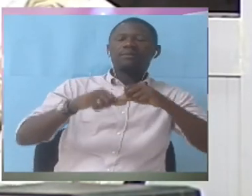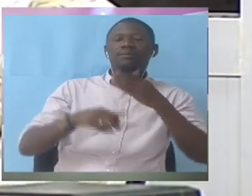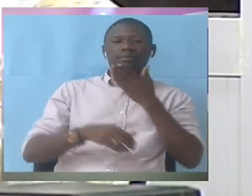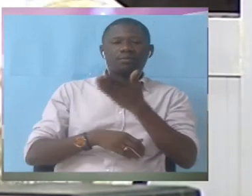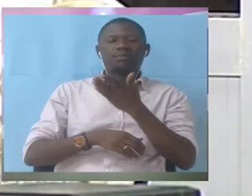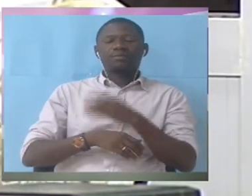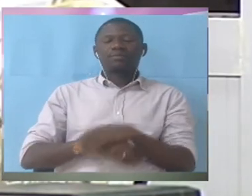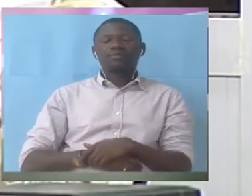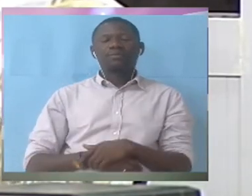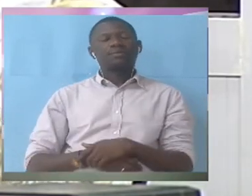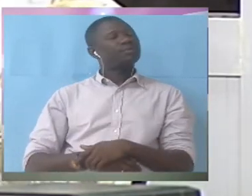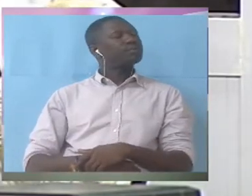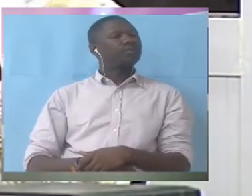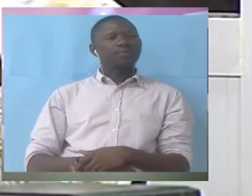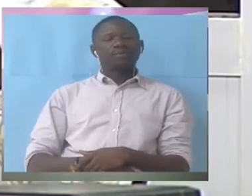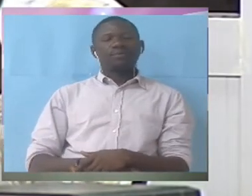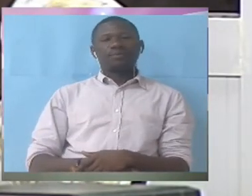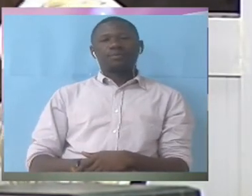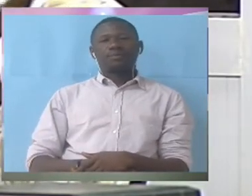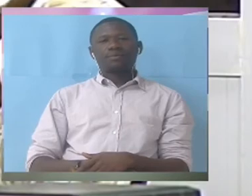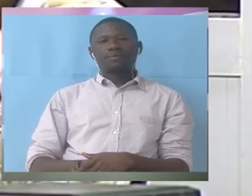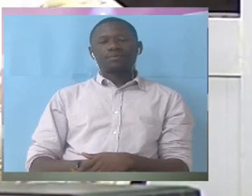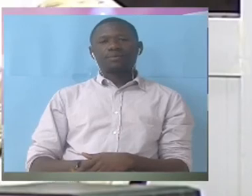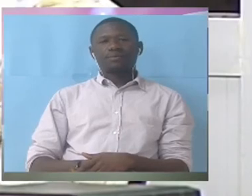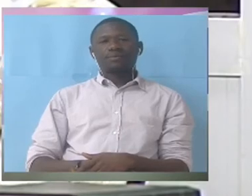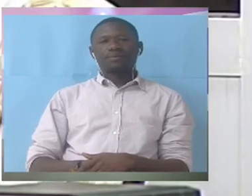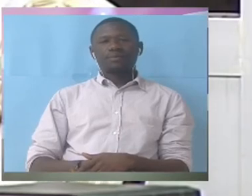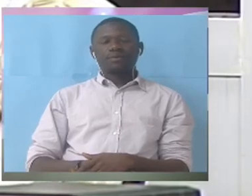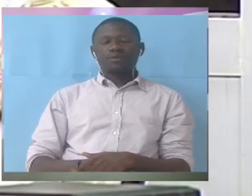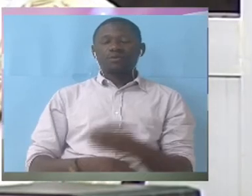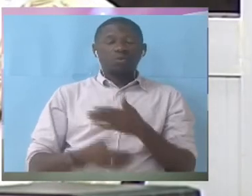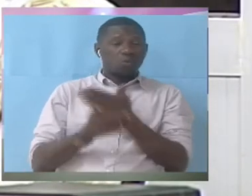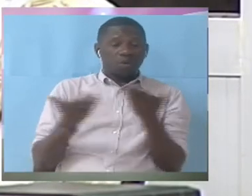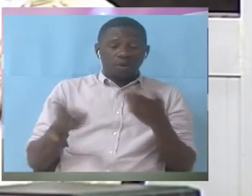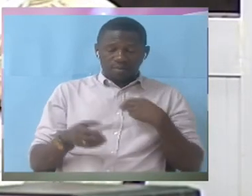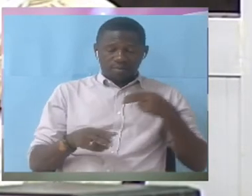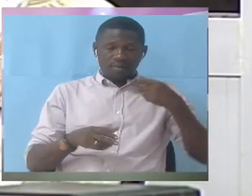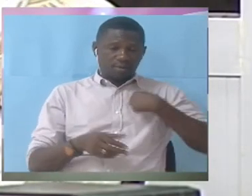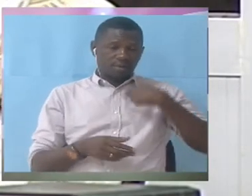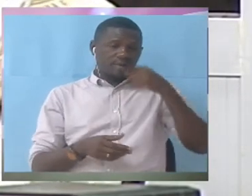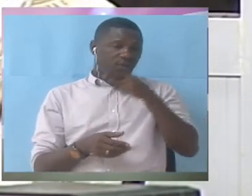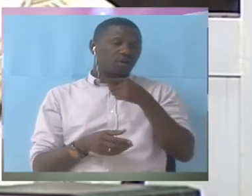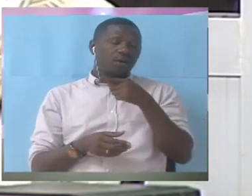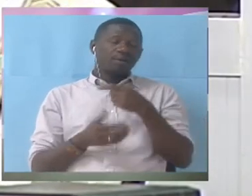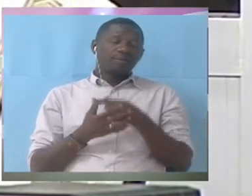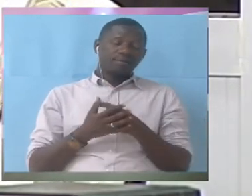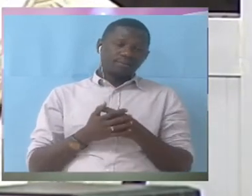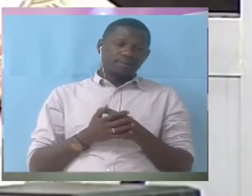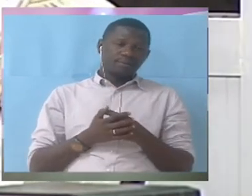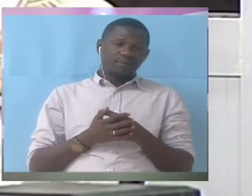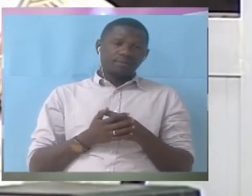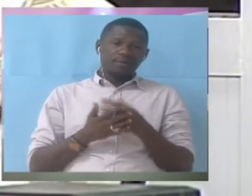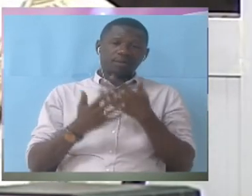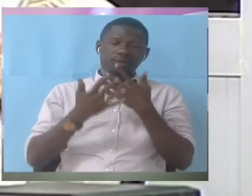ci bunta ba ak li xew ci bori perong bi. So where I was, man fama nekkon.